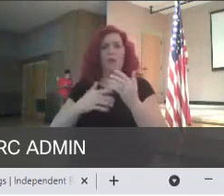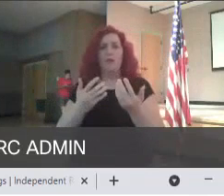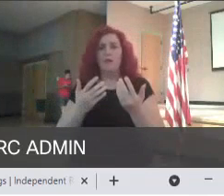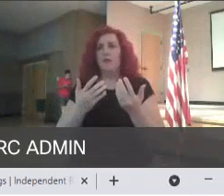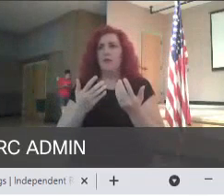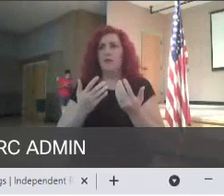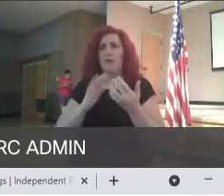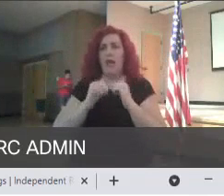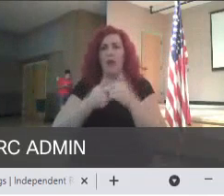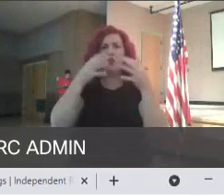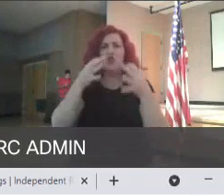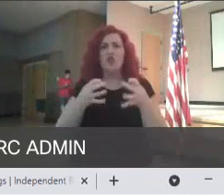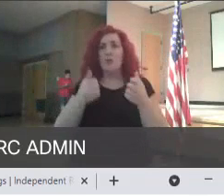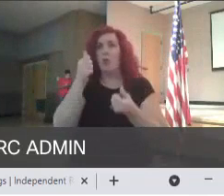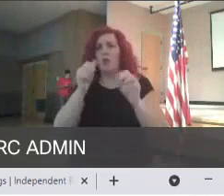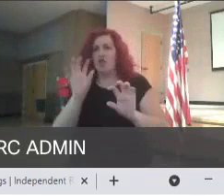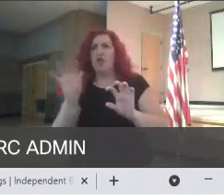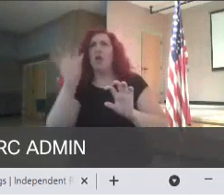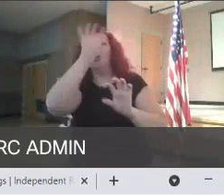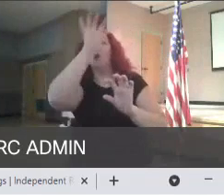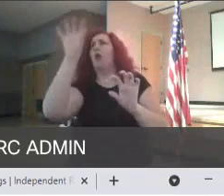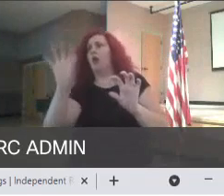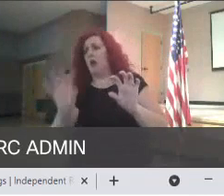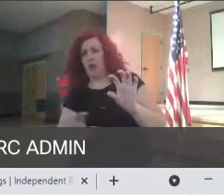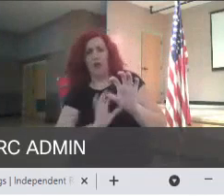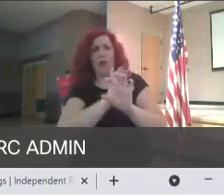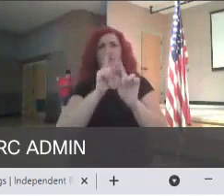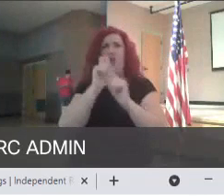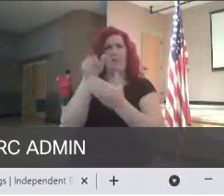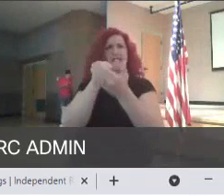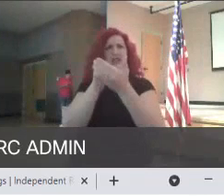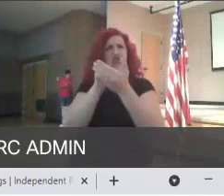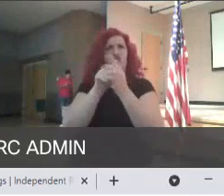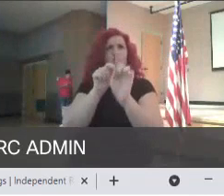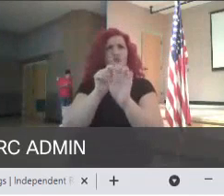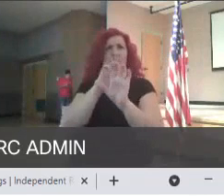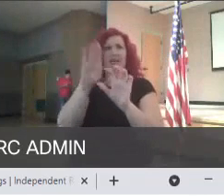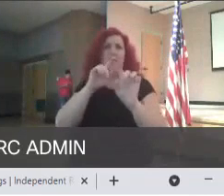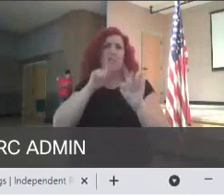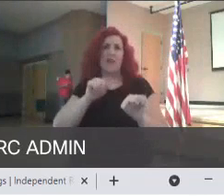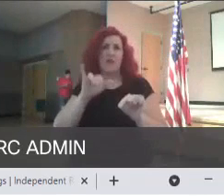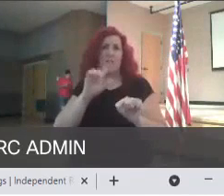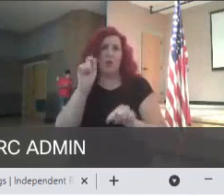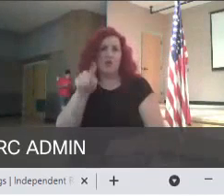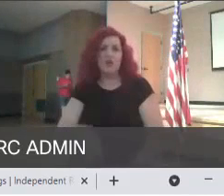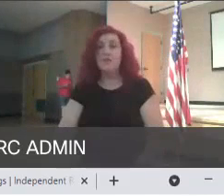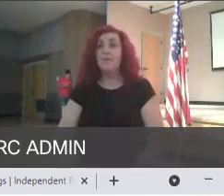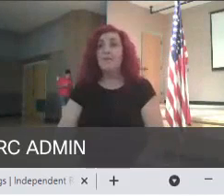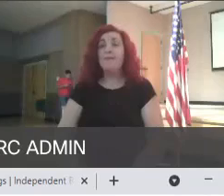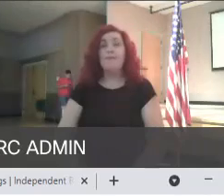I mean, how do you determine what block is clockwise from one that's in the center? That was never answered. So that